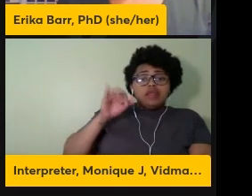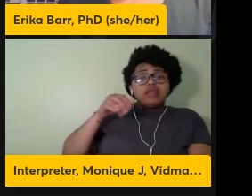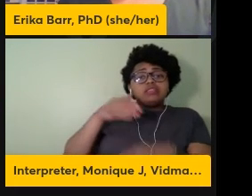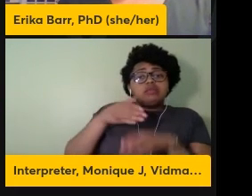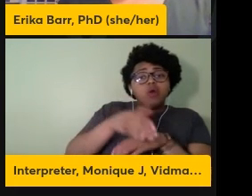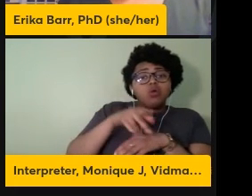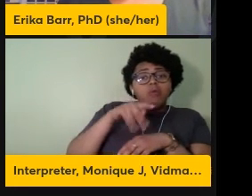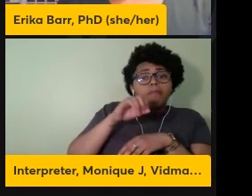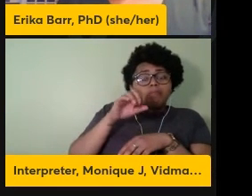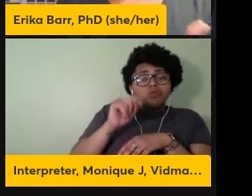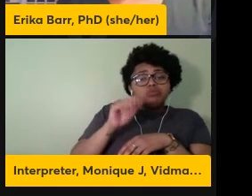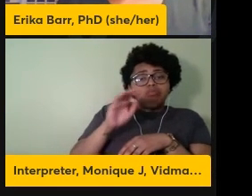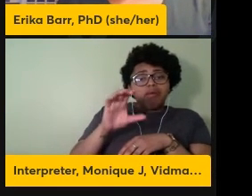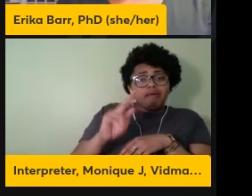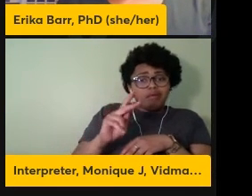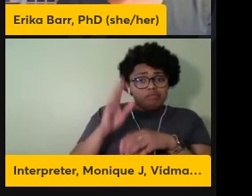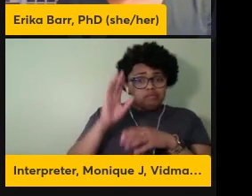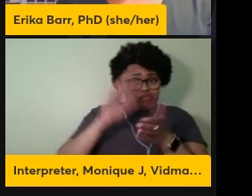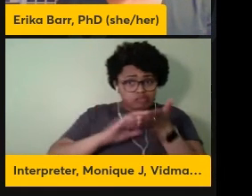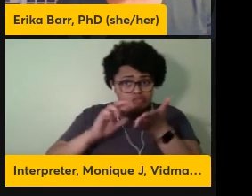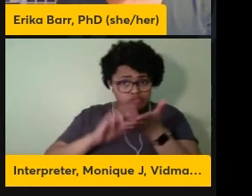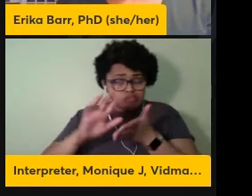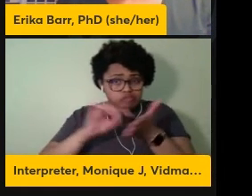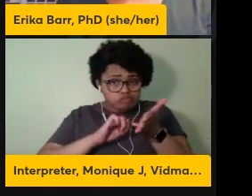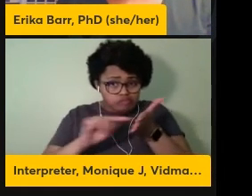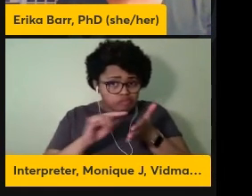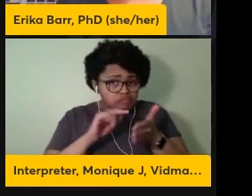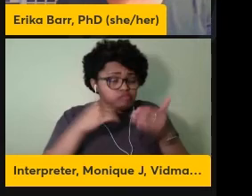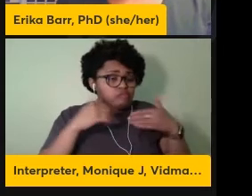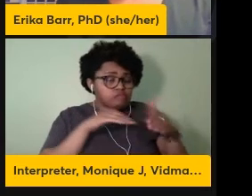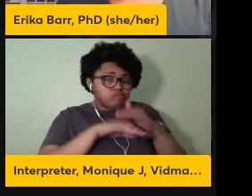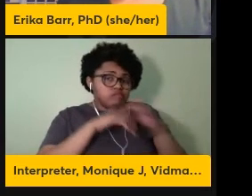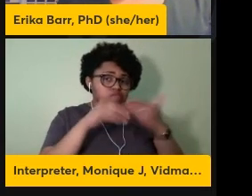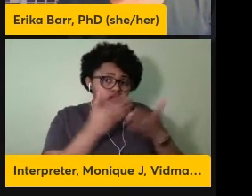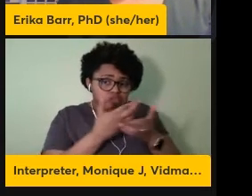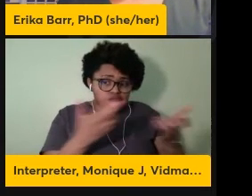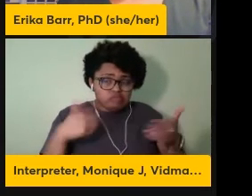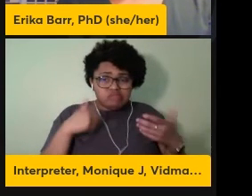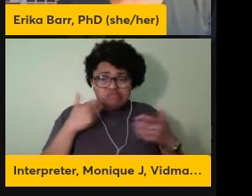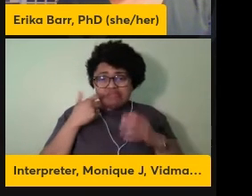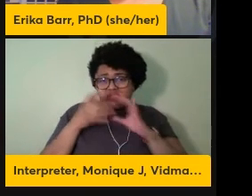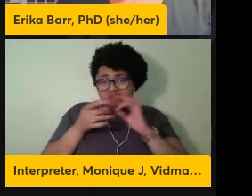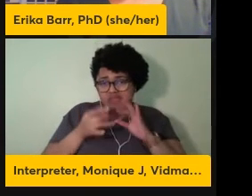paid. You have access to all of the resources that I just mentioned.